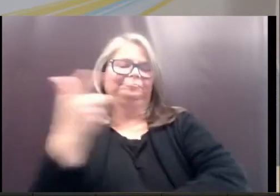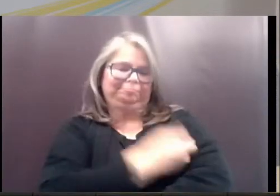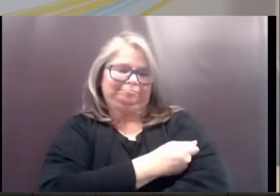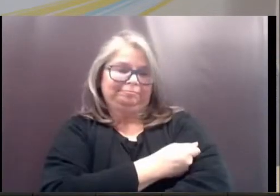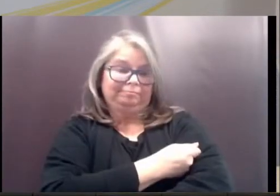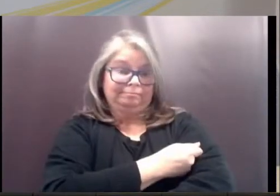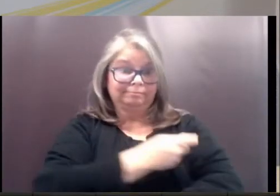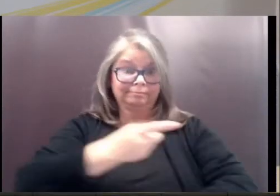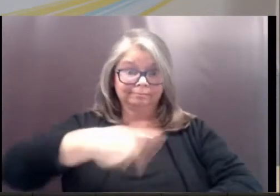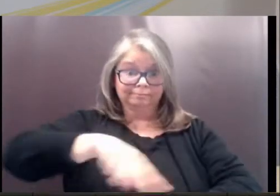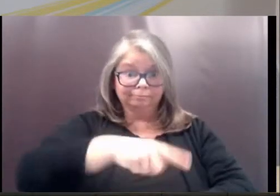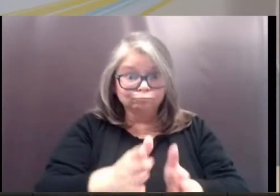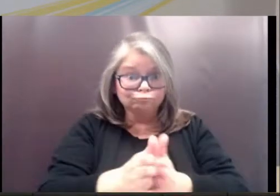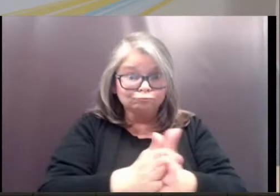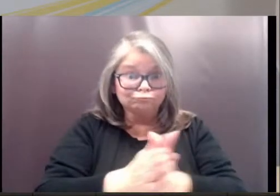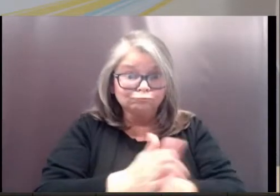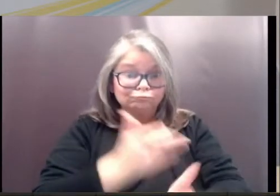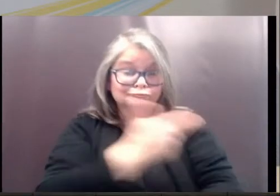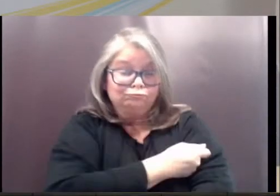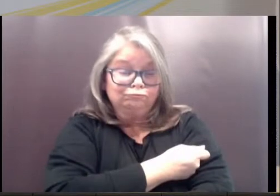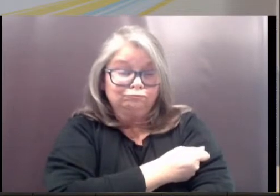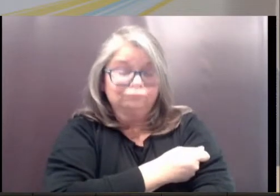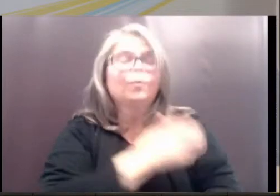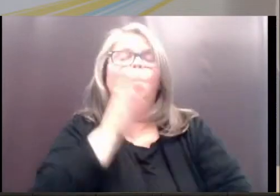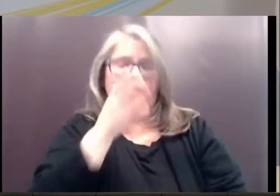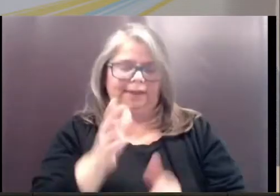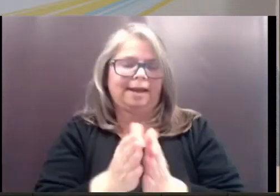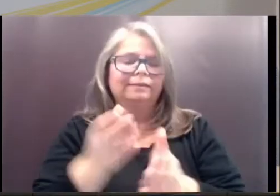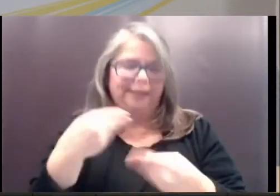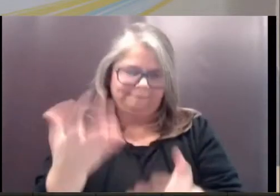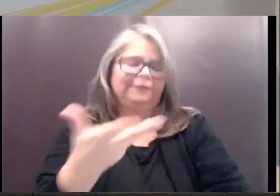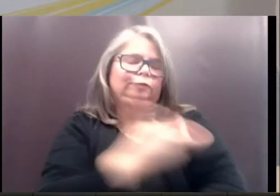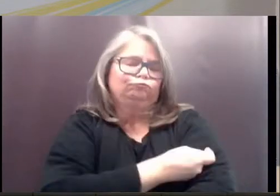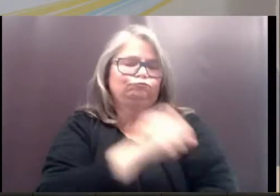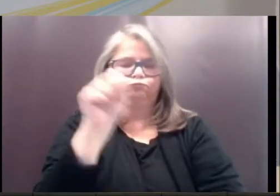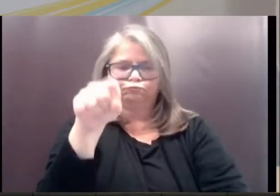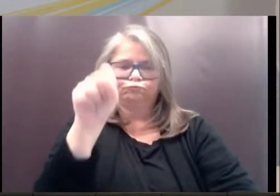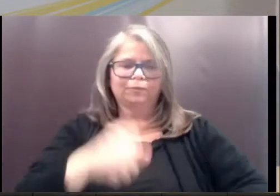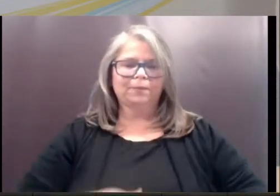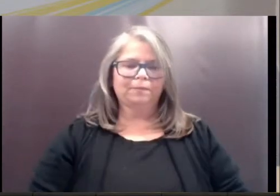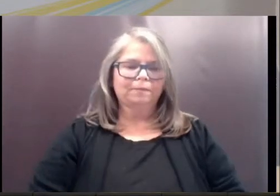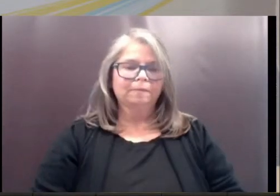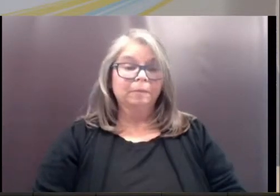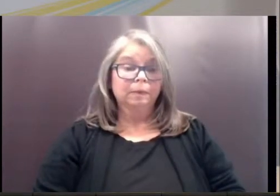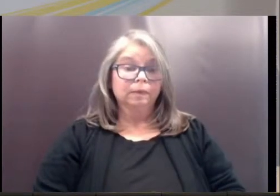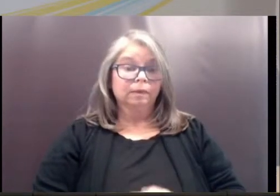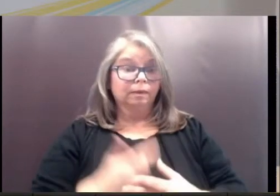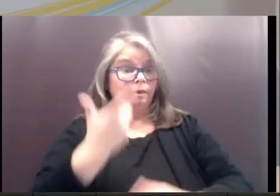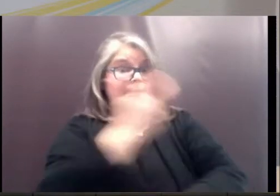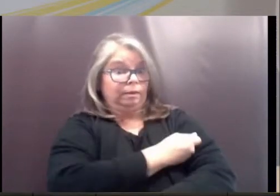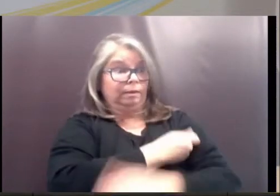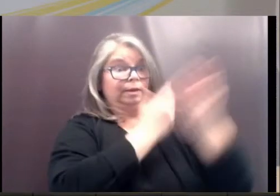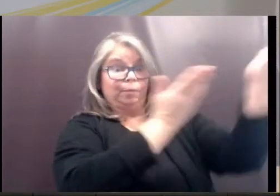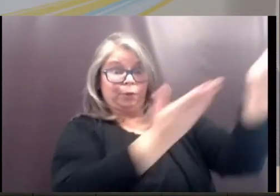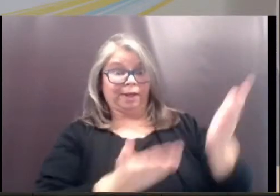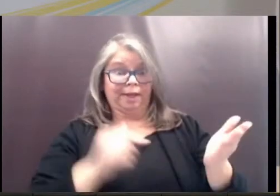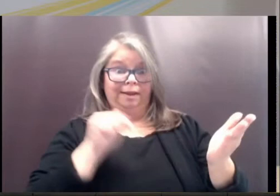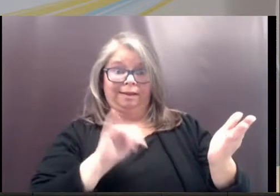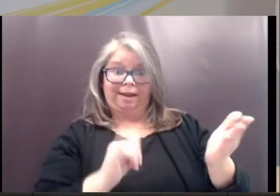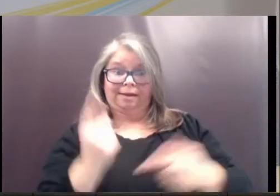to receive it. The day that vaccine arrives here in PEI will be an exciting day for our